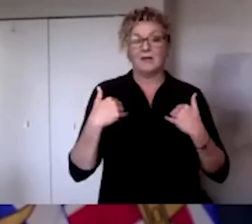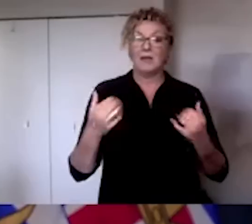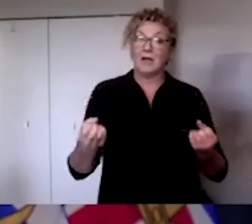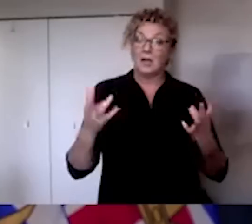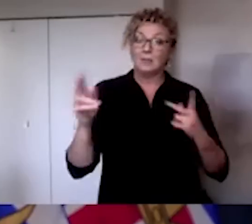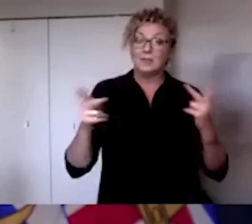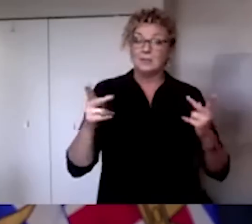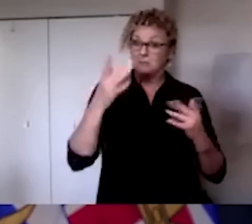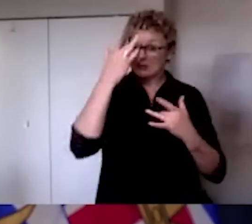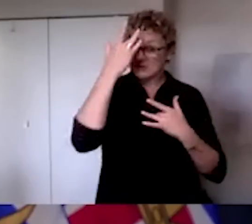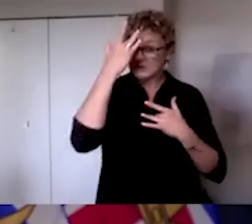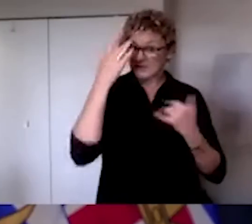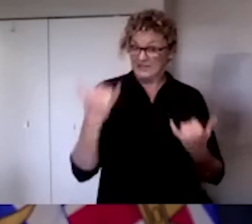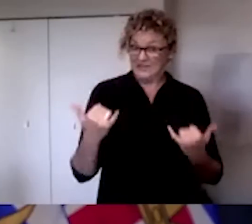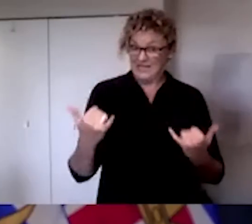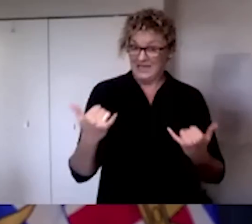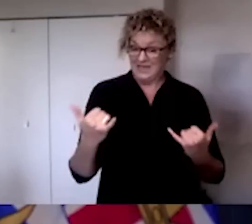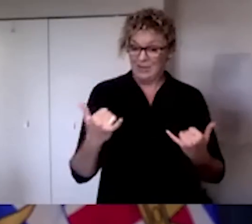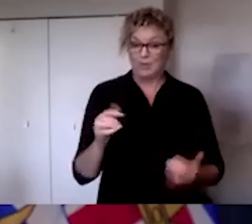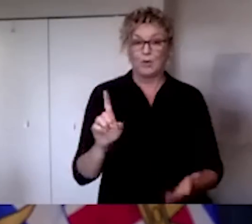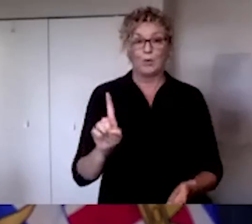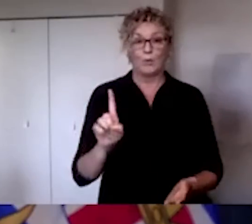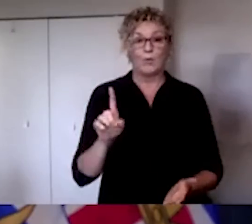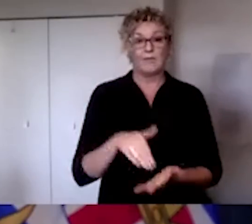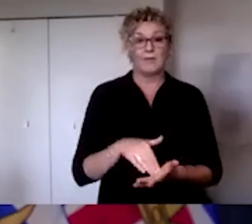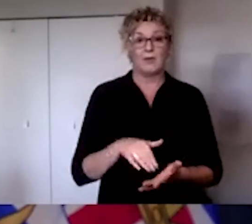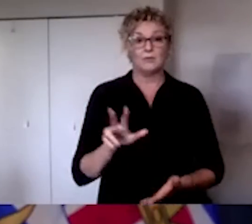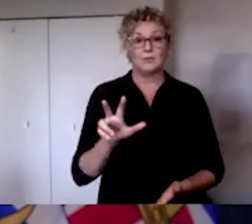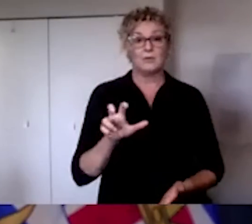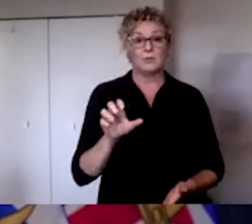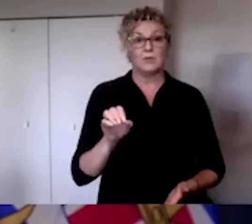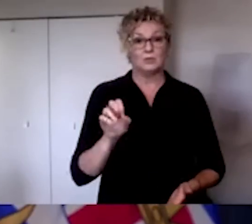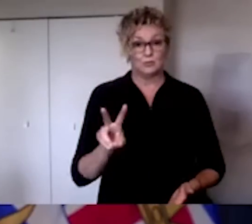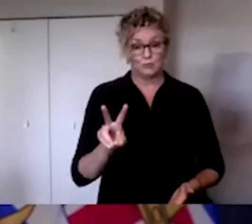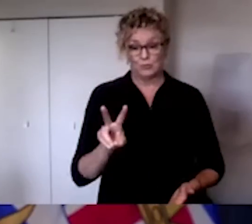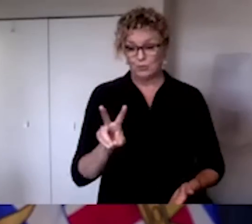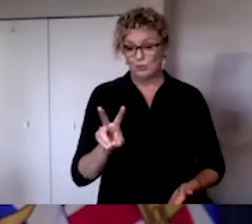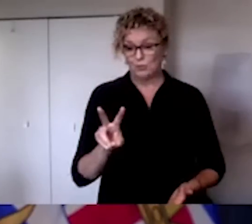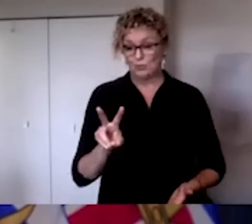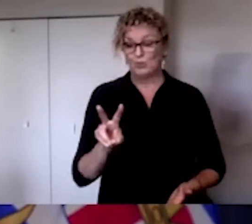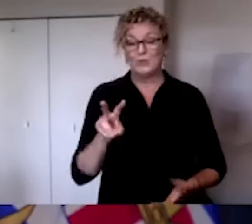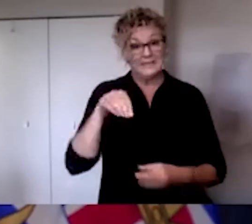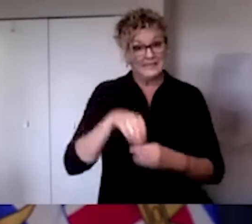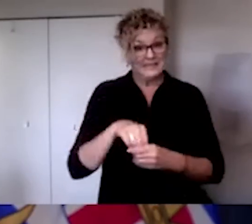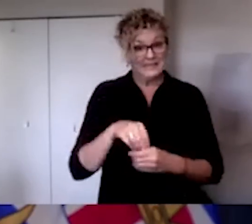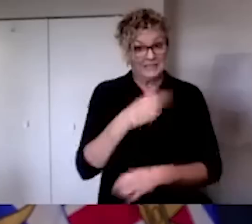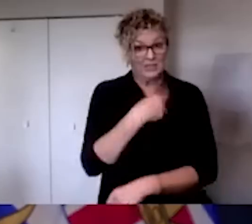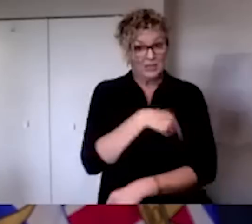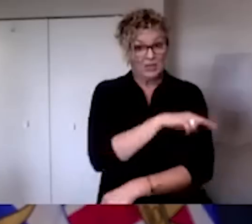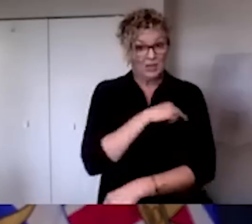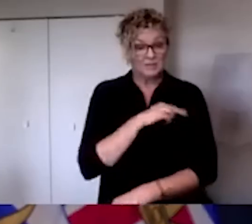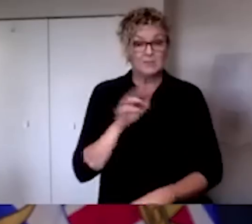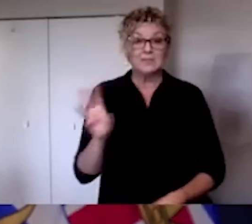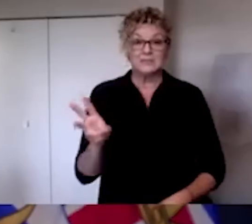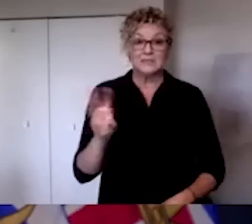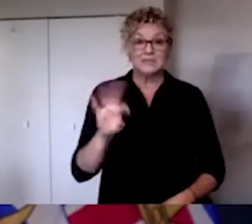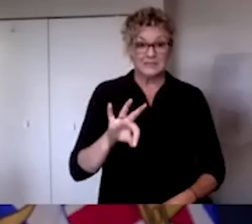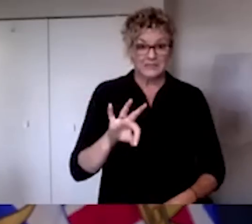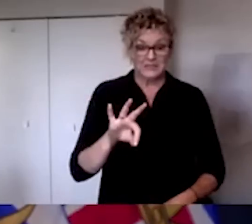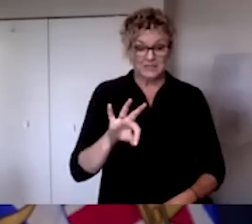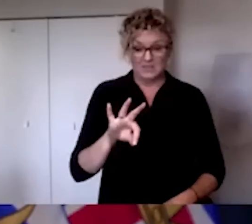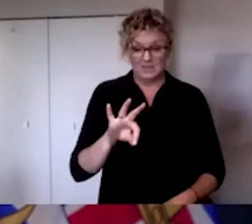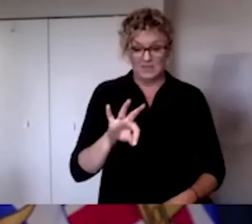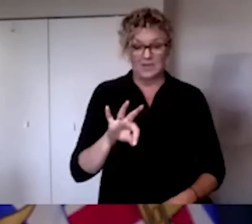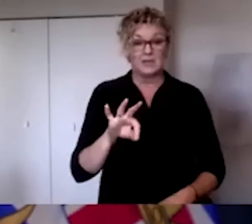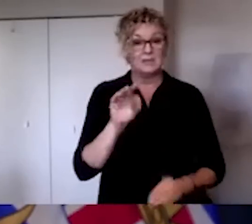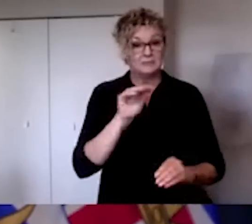in the Interior Health Region, 303 people in Northern Health, and 87 people who normally reside